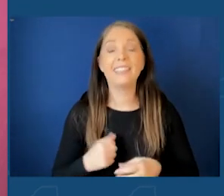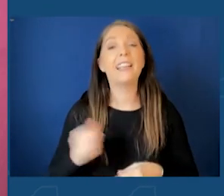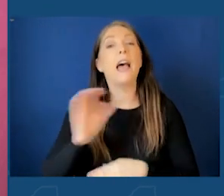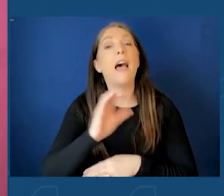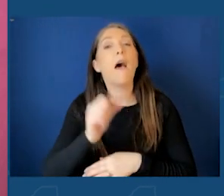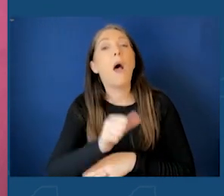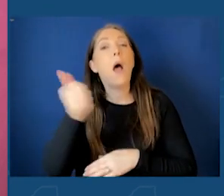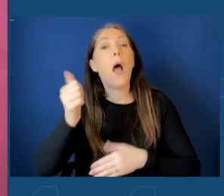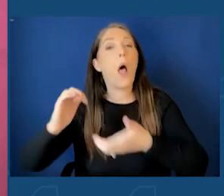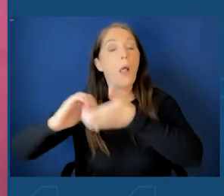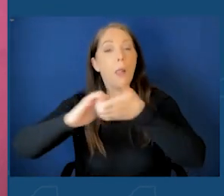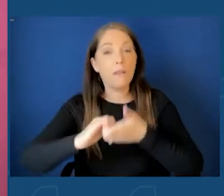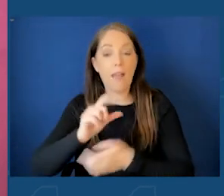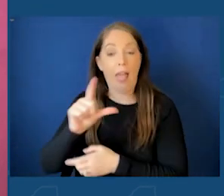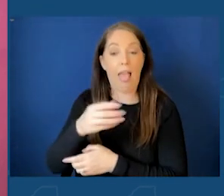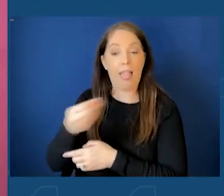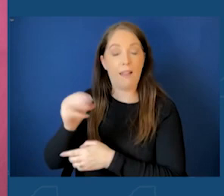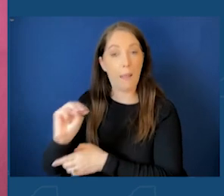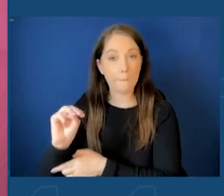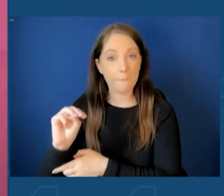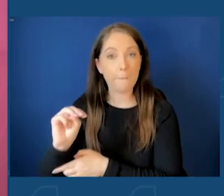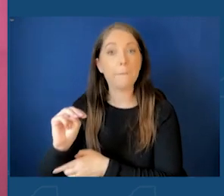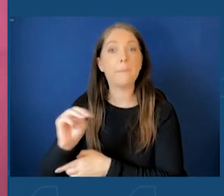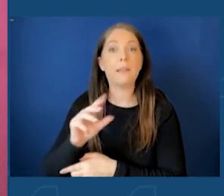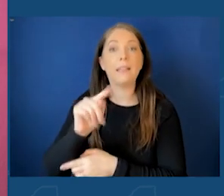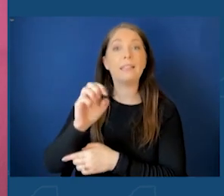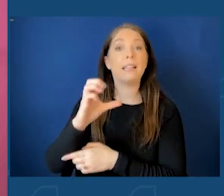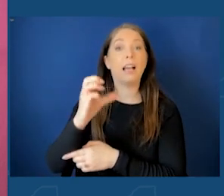this, L&M, Taconic,